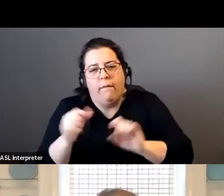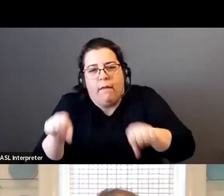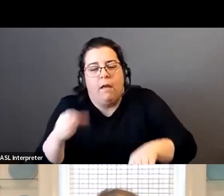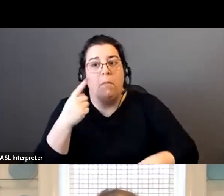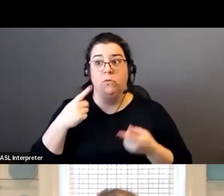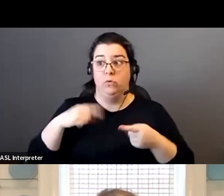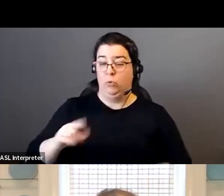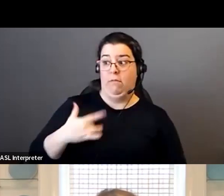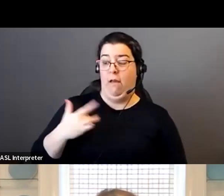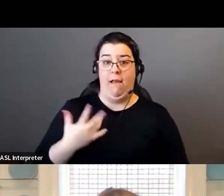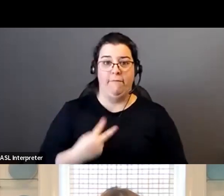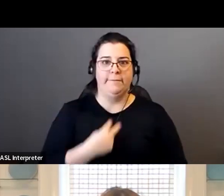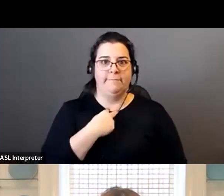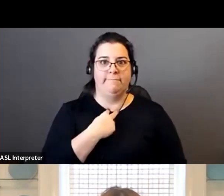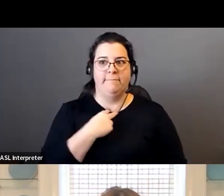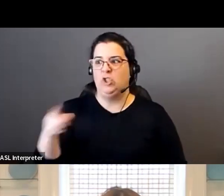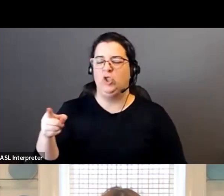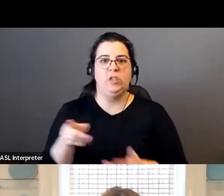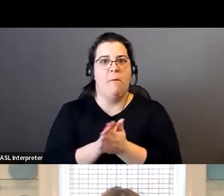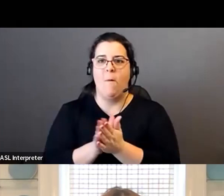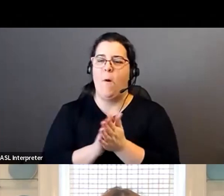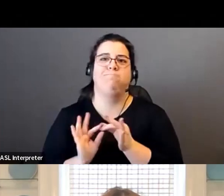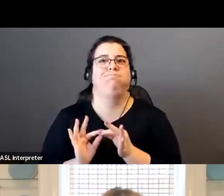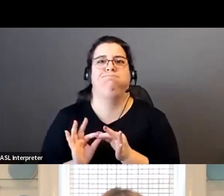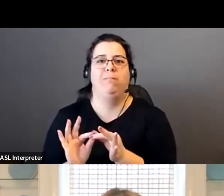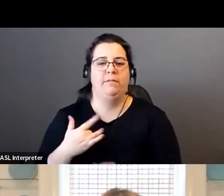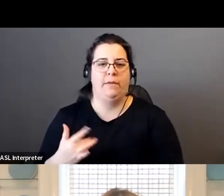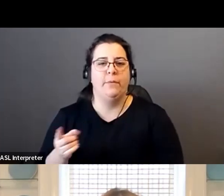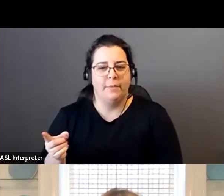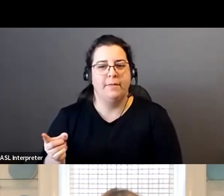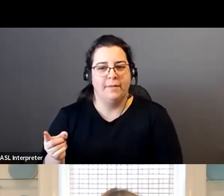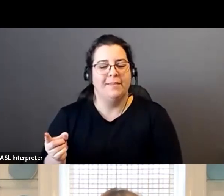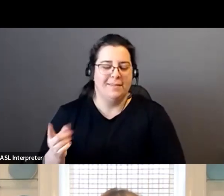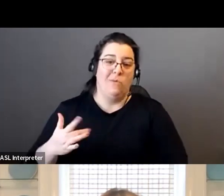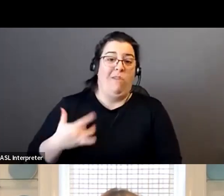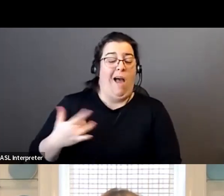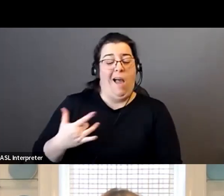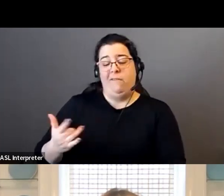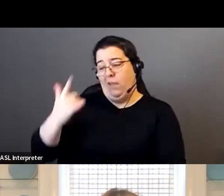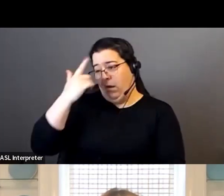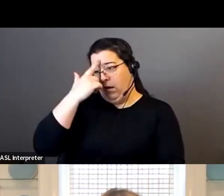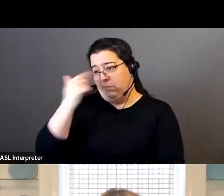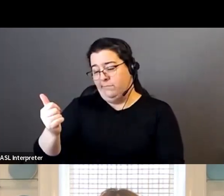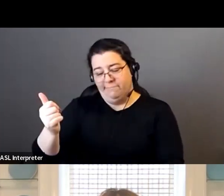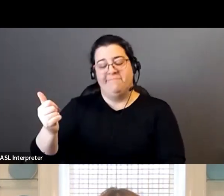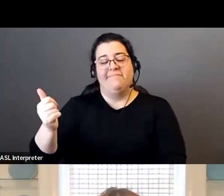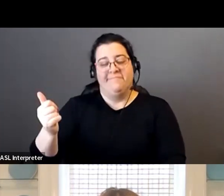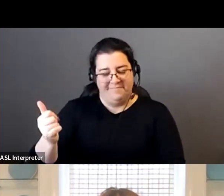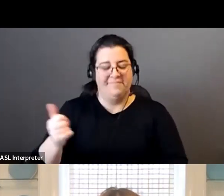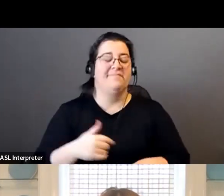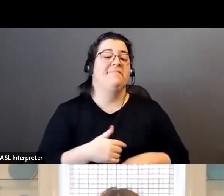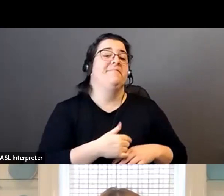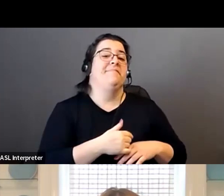So the live, she can say what she wants. The replay, it gets all edited out. So also, yeah, after